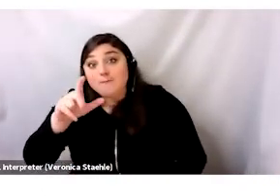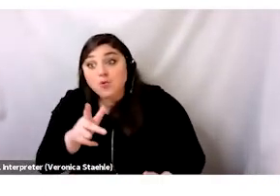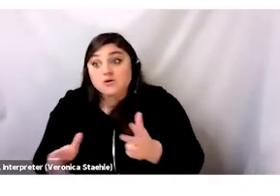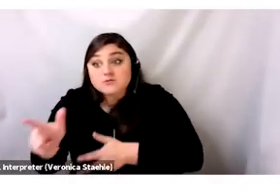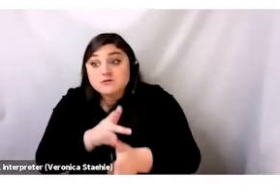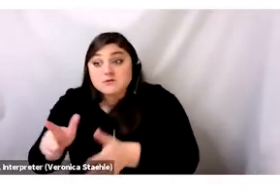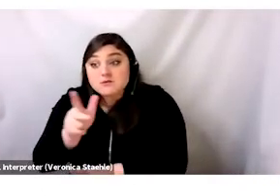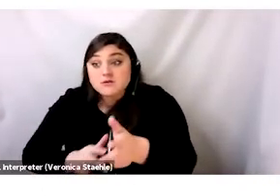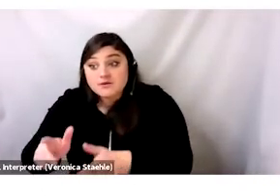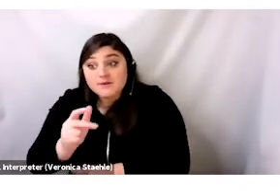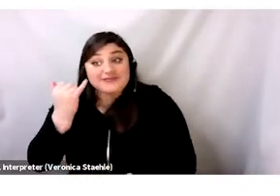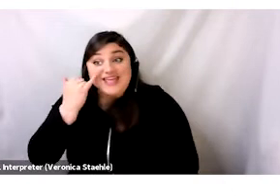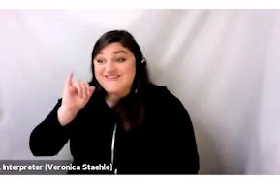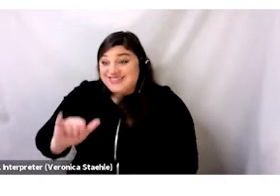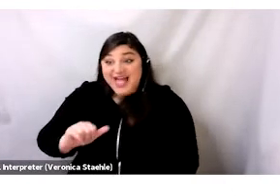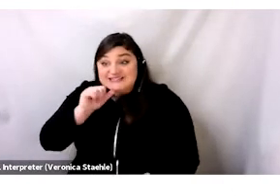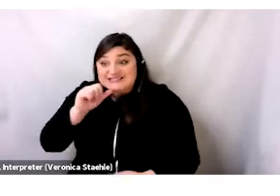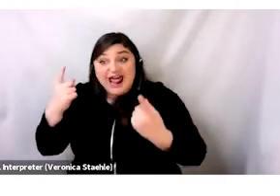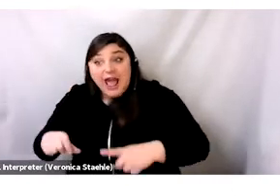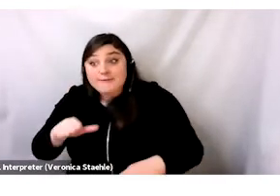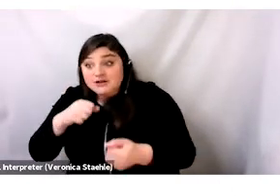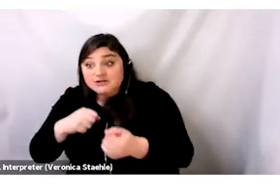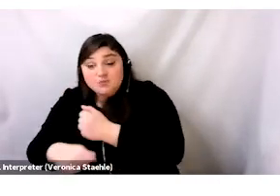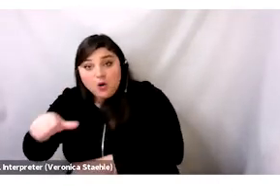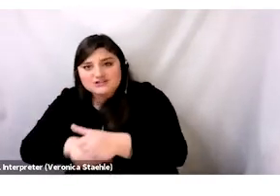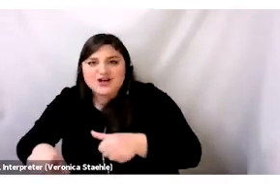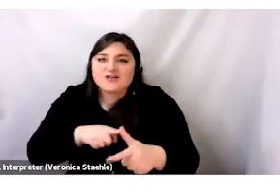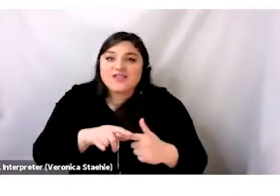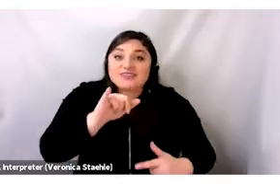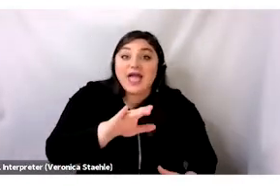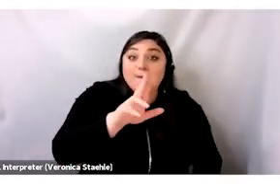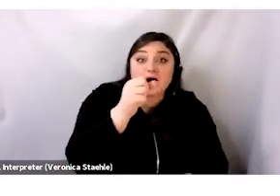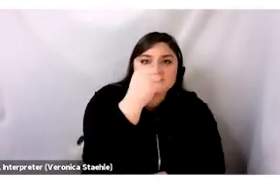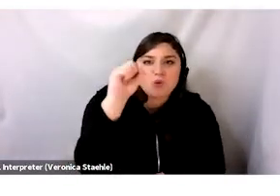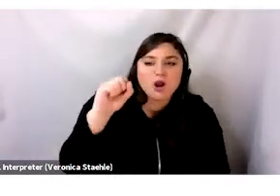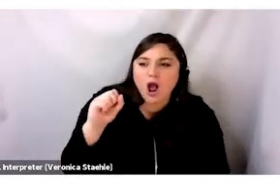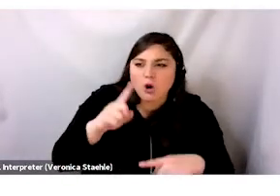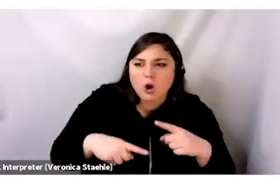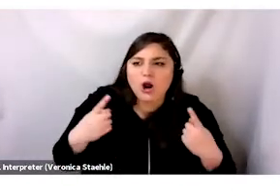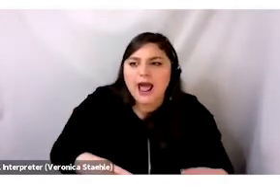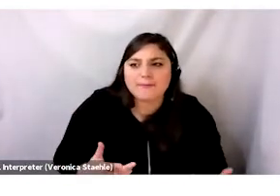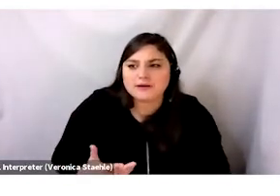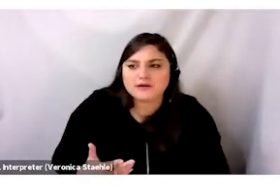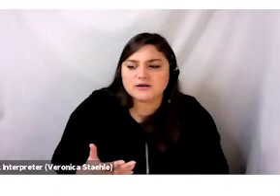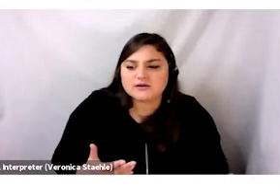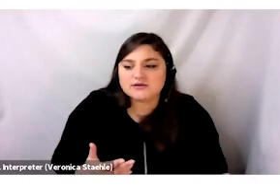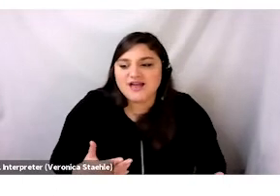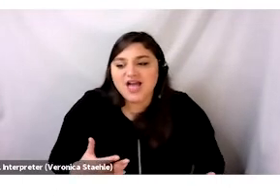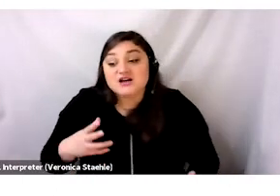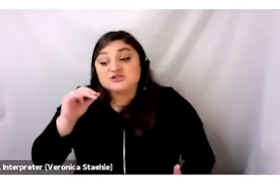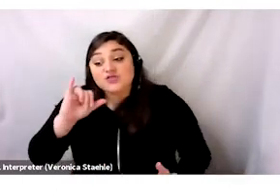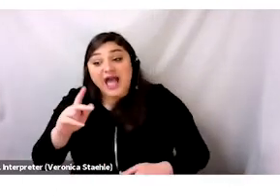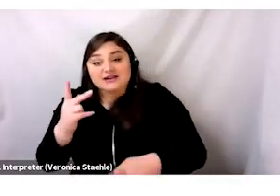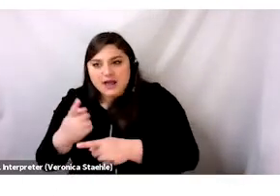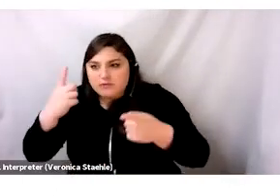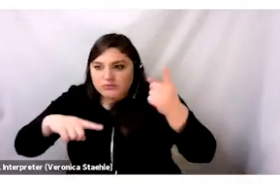grinding halt. So, what does community care look like? Again, it does not have to cost money. Simple